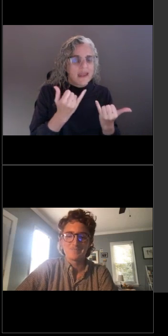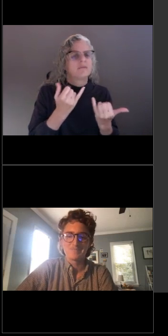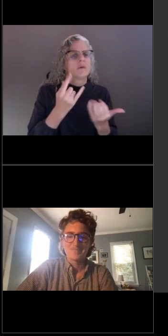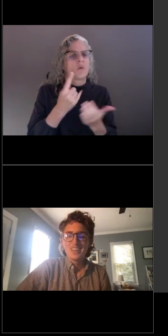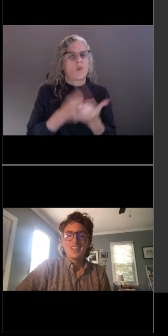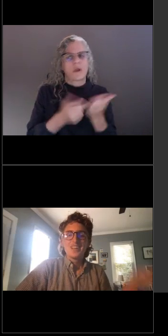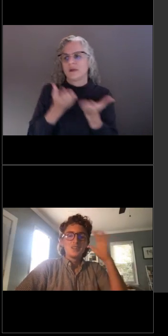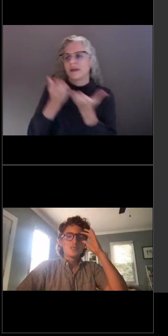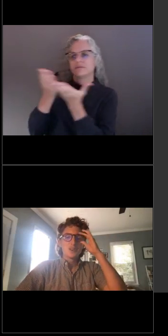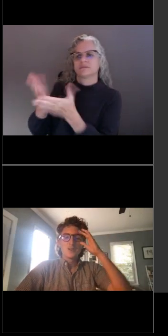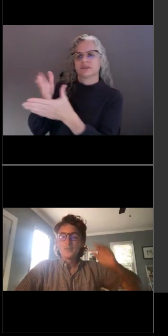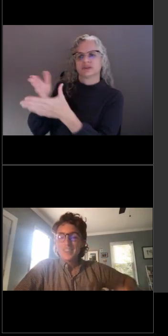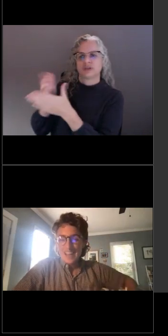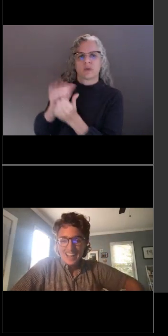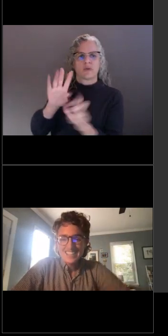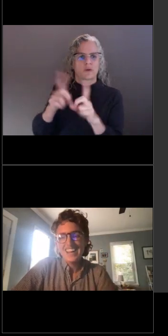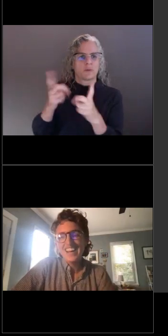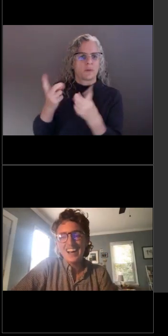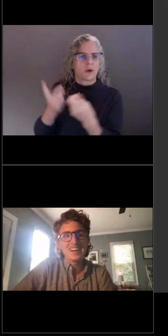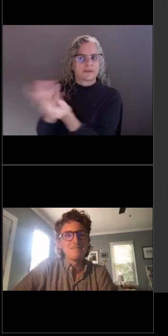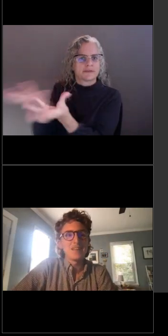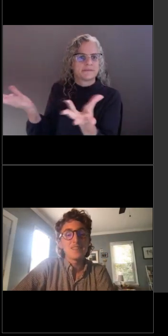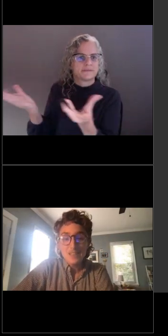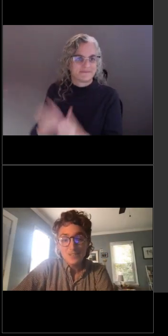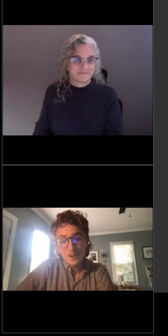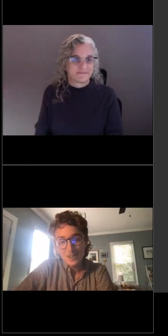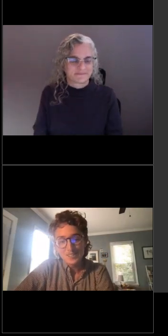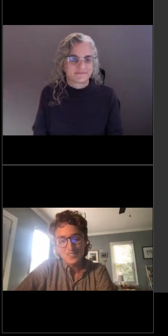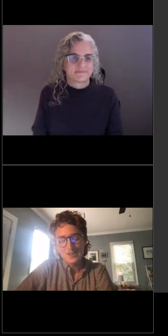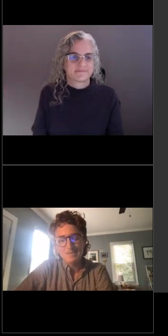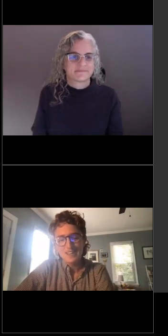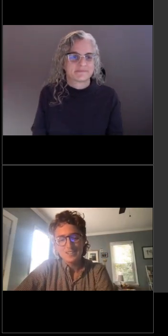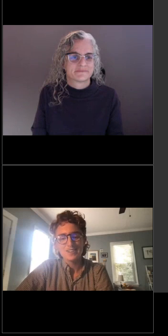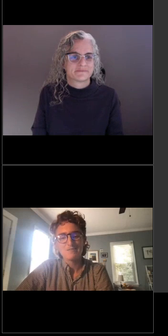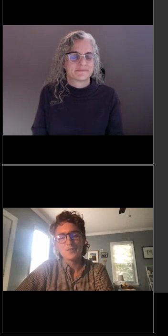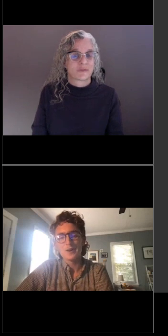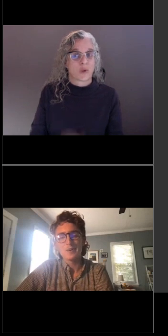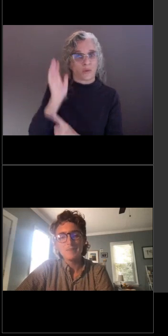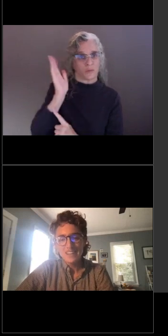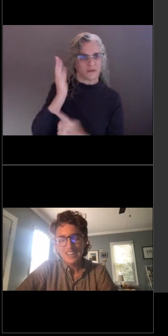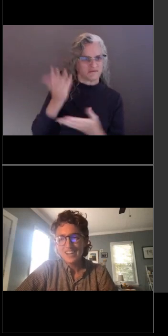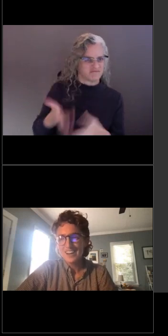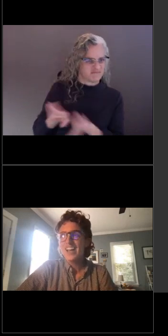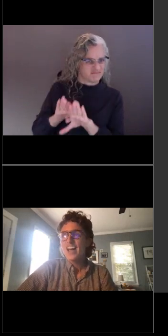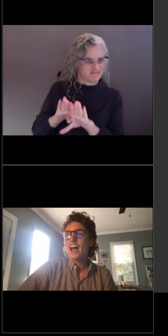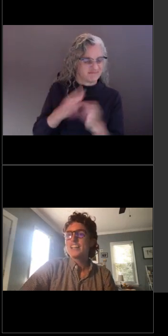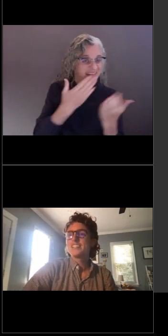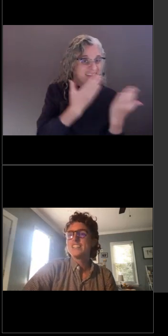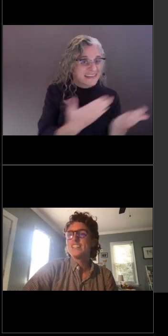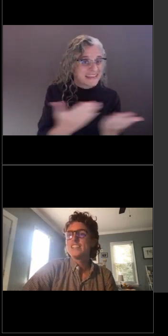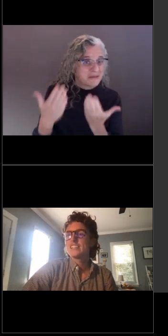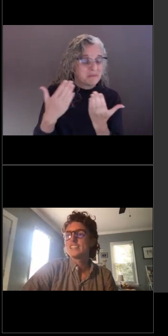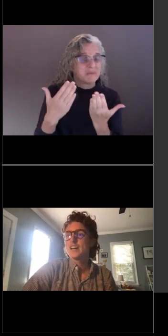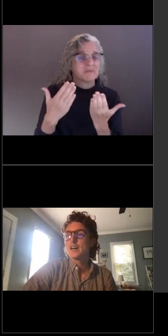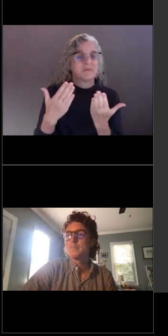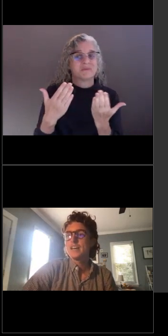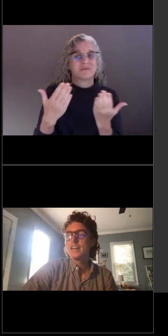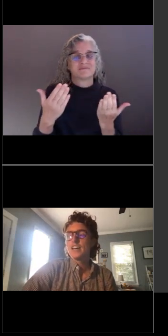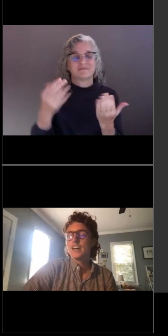today. So with that, thank you all so much for being here. I